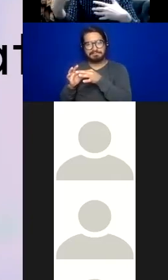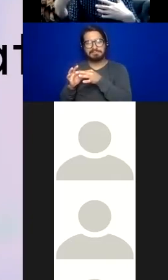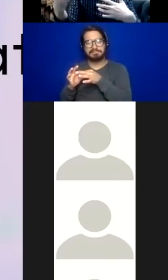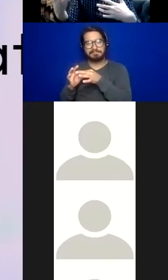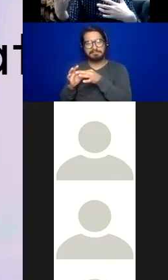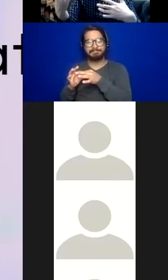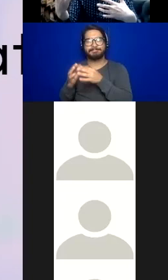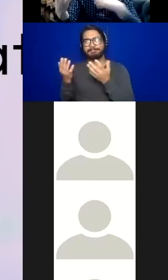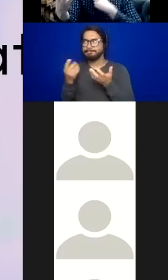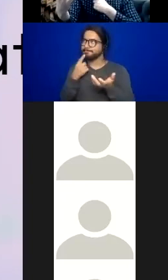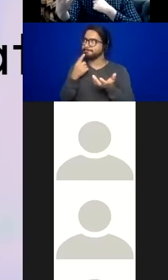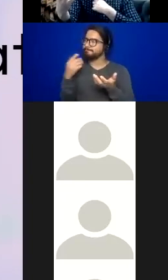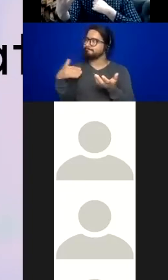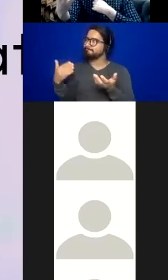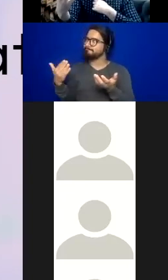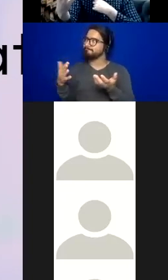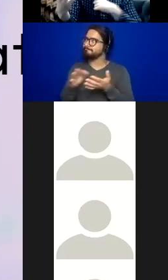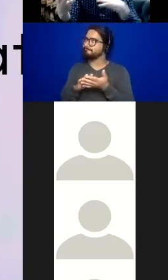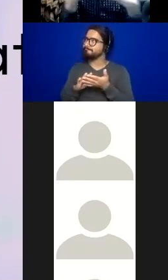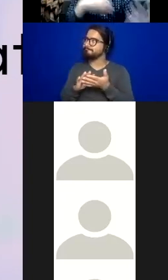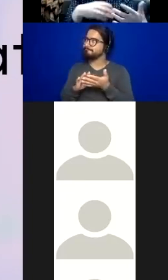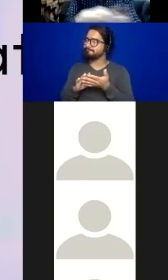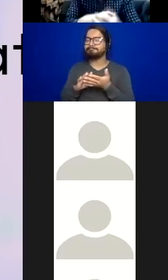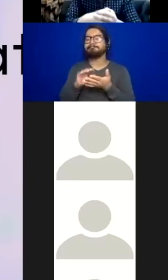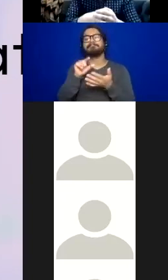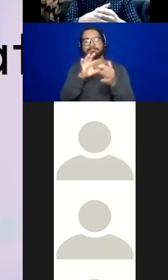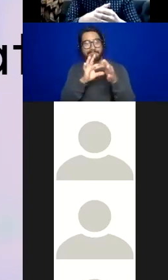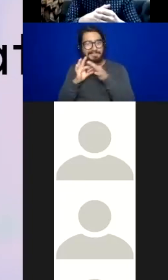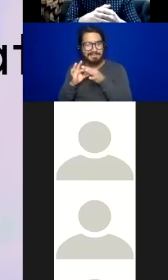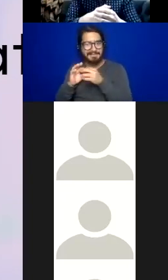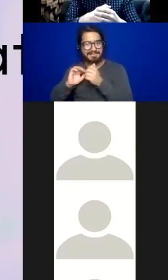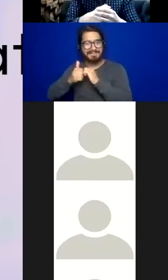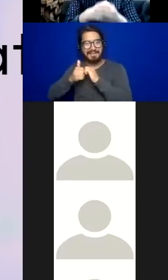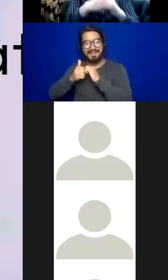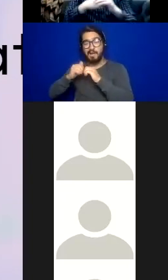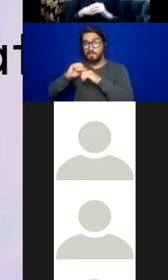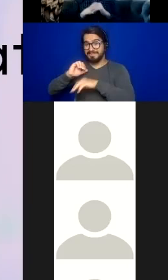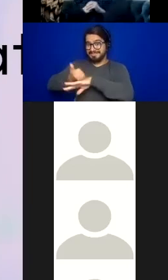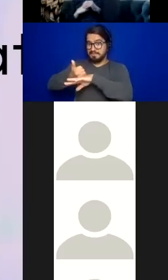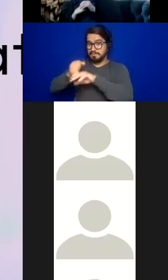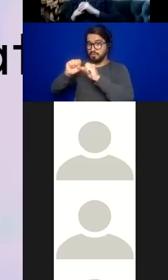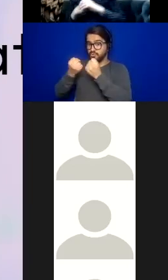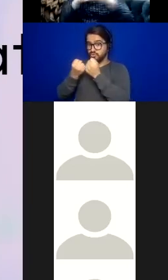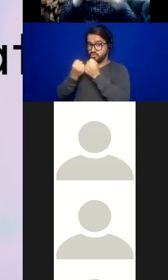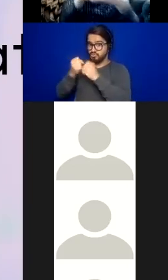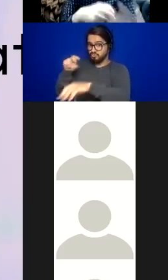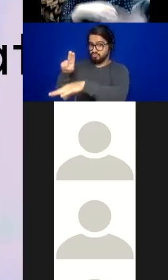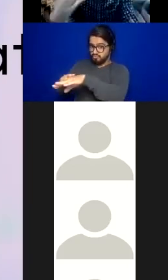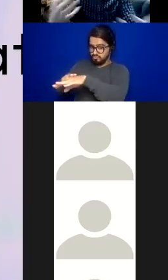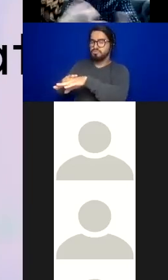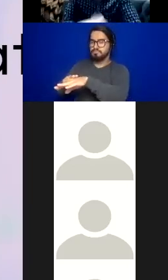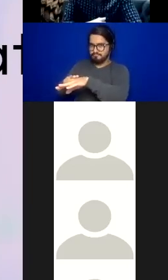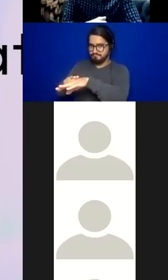I don't know, what would I say? That defying social norms or having